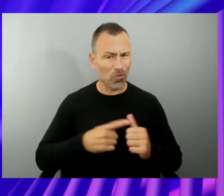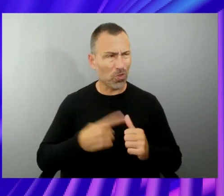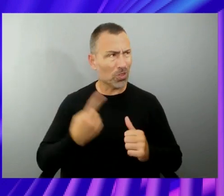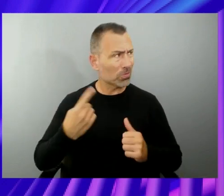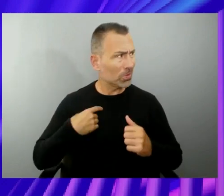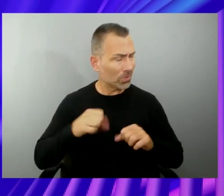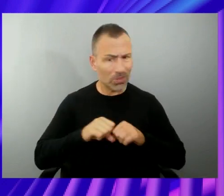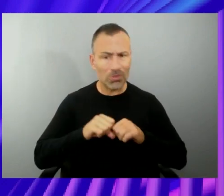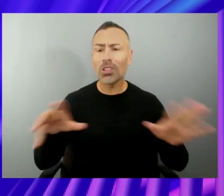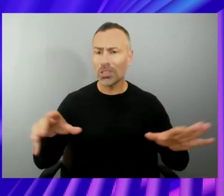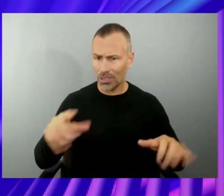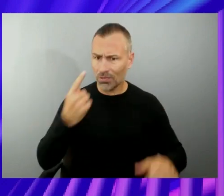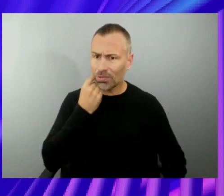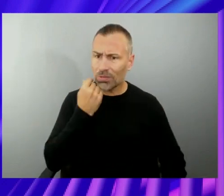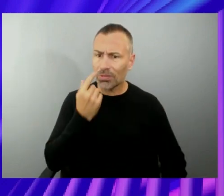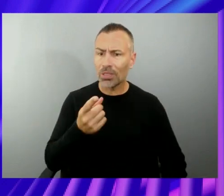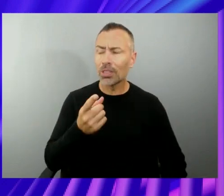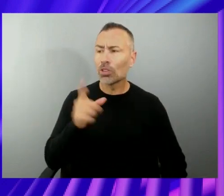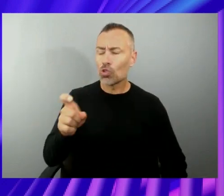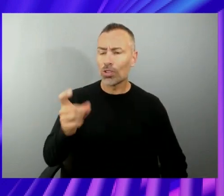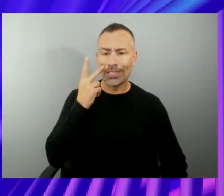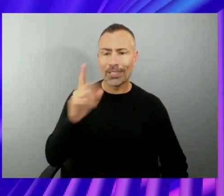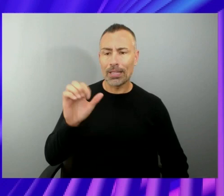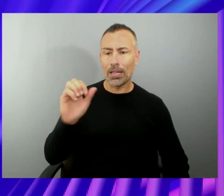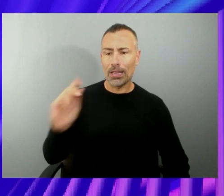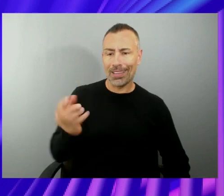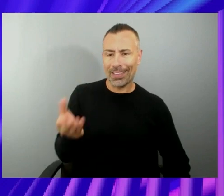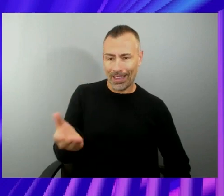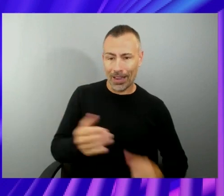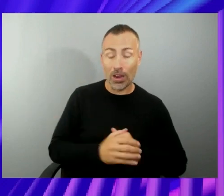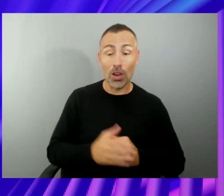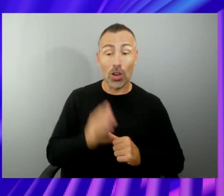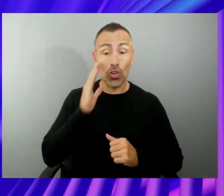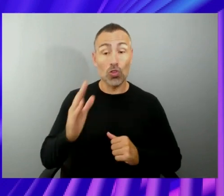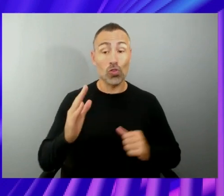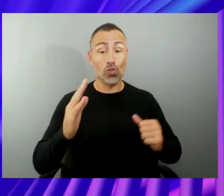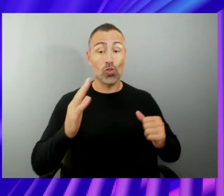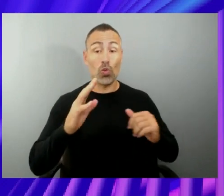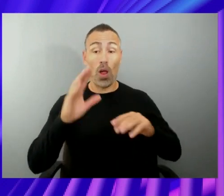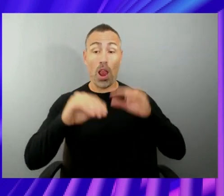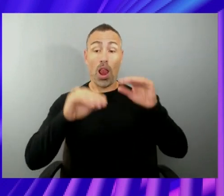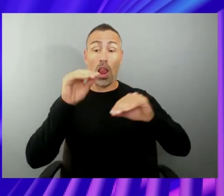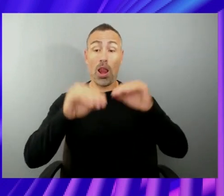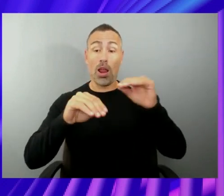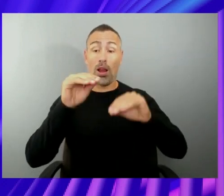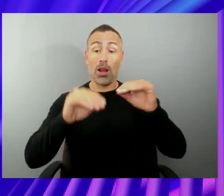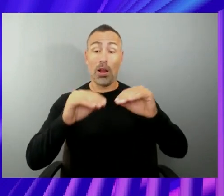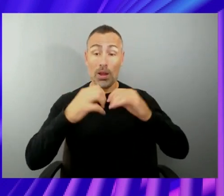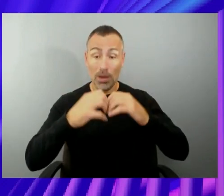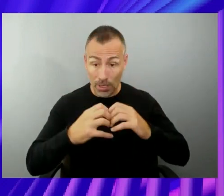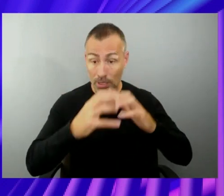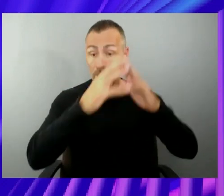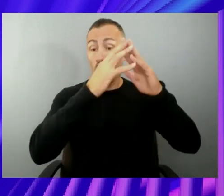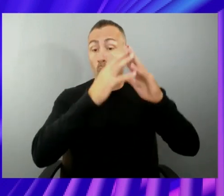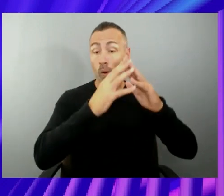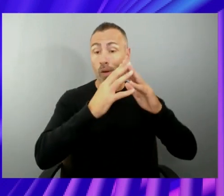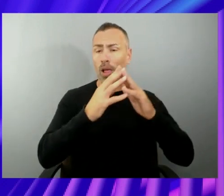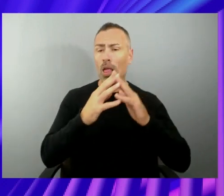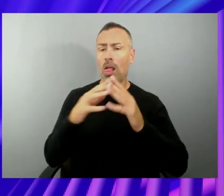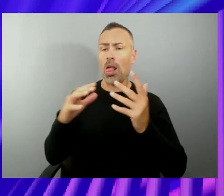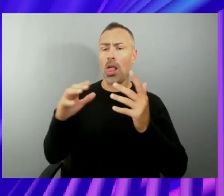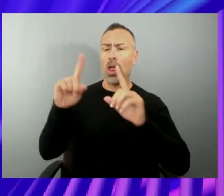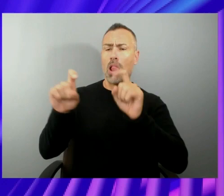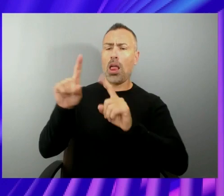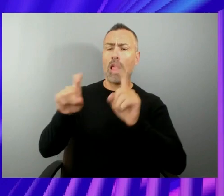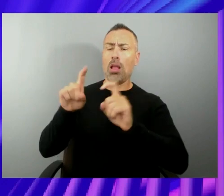now. Is where you will install and experiment with some of the common tools and utilities that we use on a daily basis